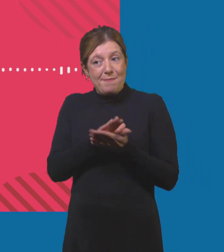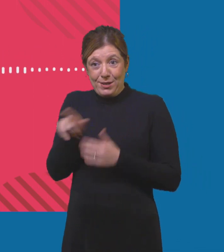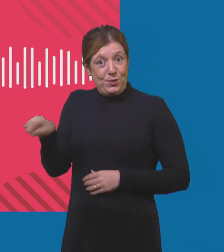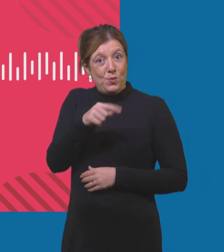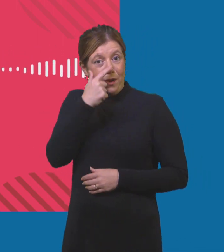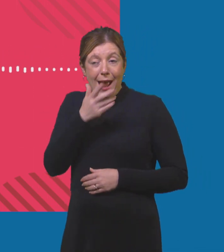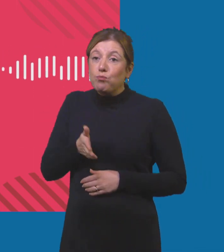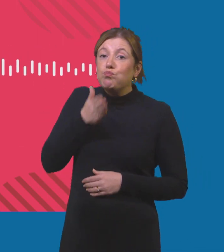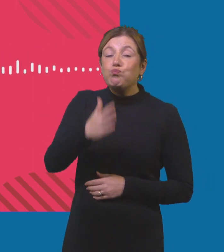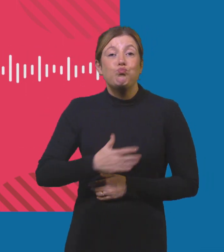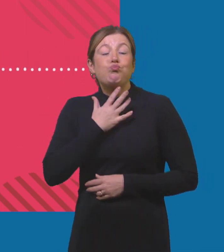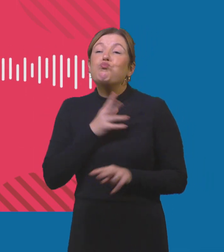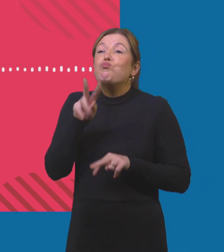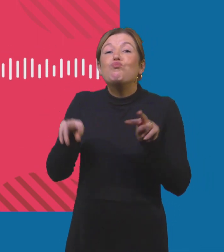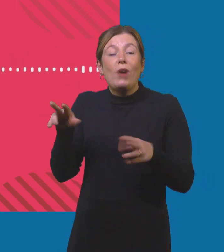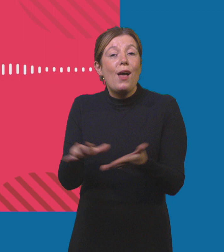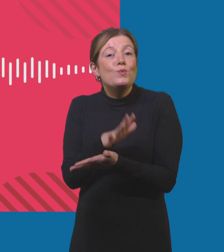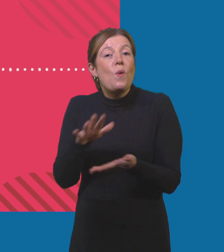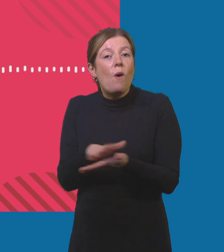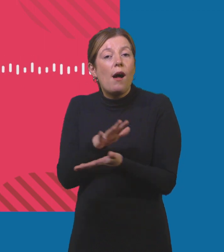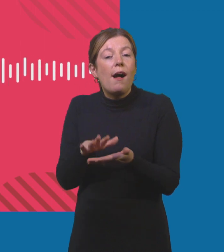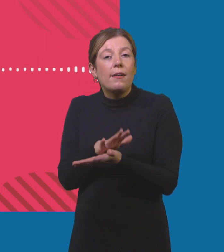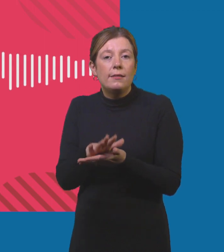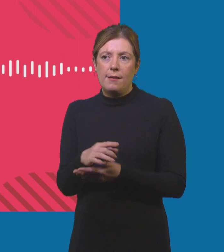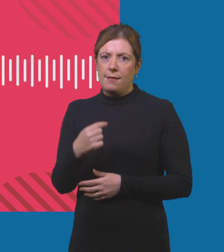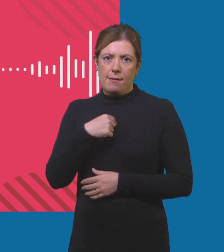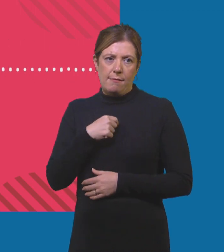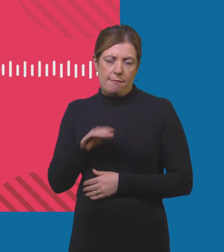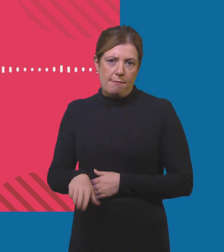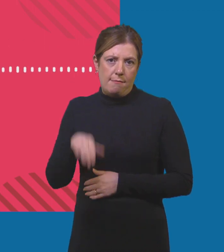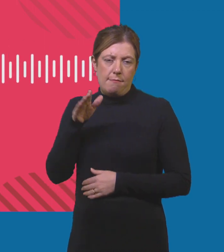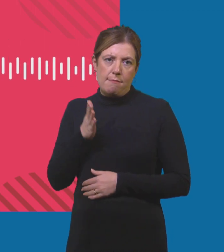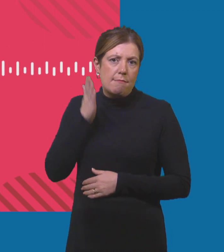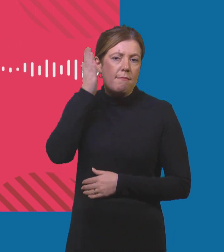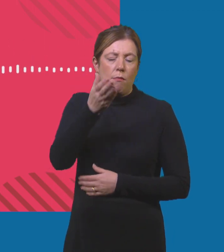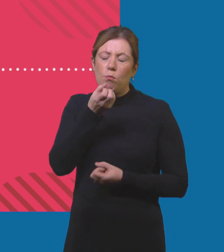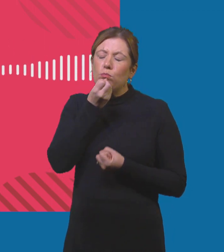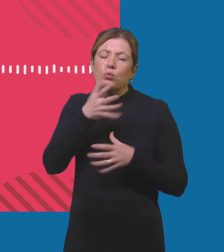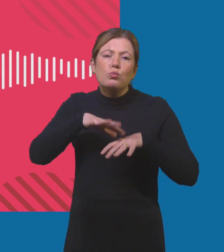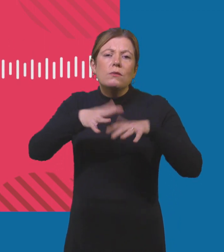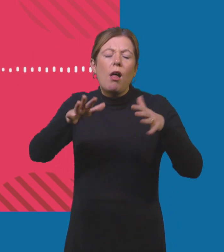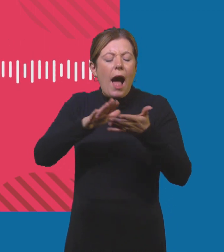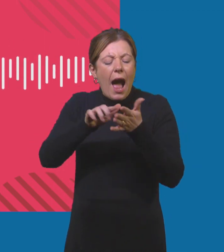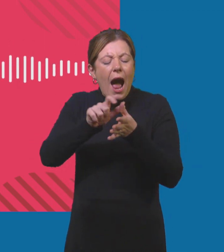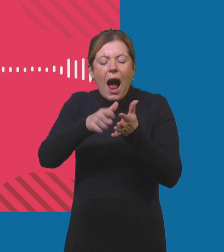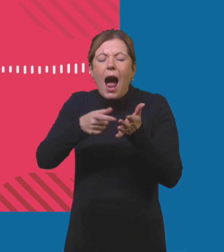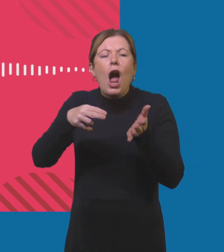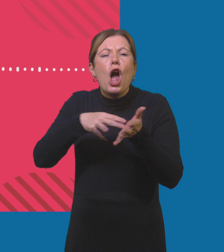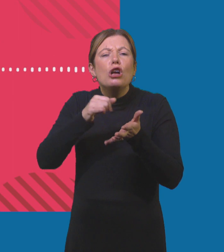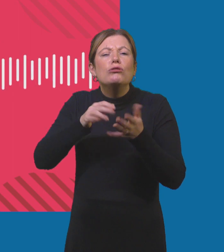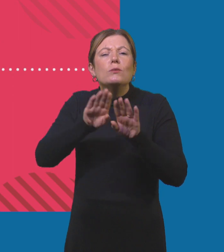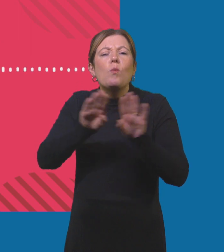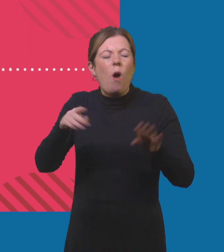freedom that they felt they couldn't experience before. You know, the Lake District, I spent a lot of my childhood there. Absolutely stunning. I think it's Hadrian's Wall. I feel like I've just